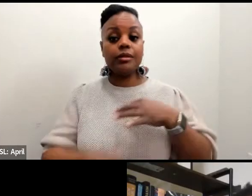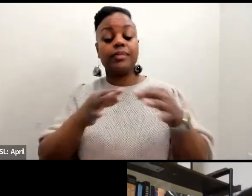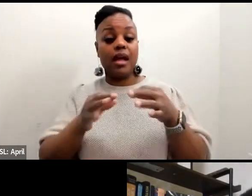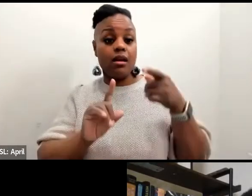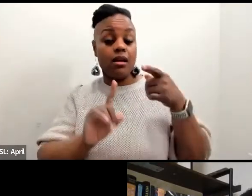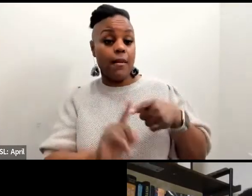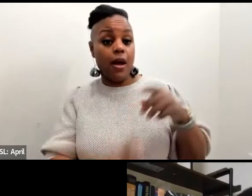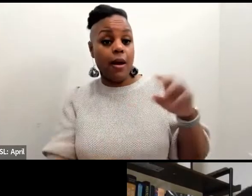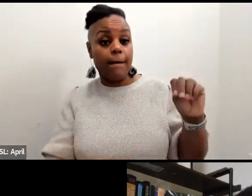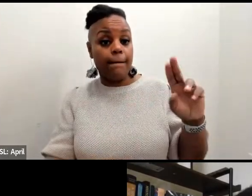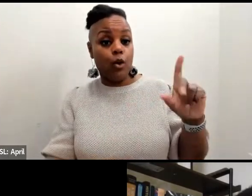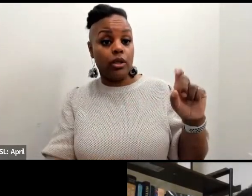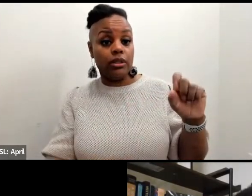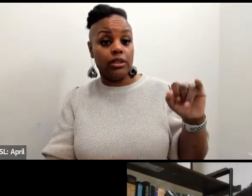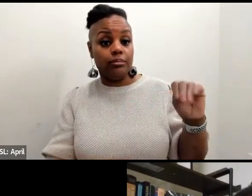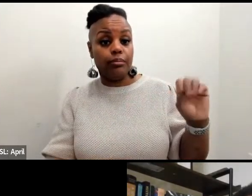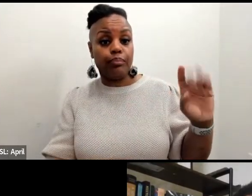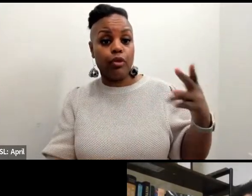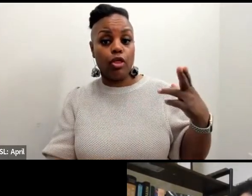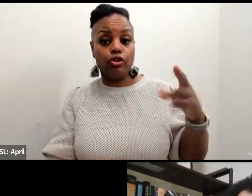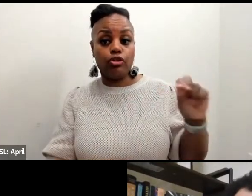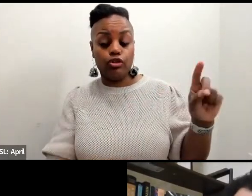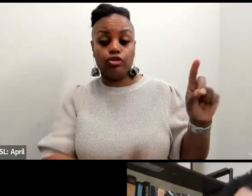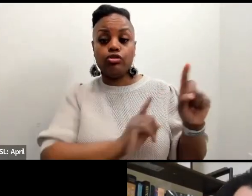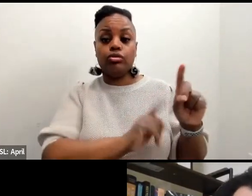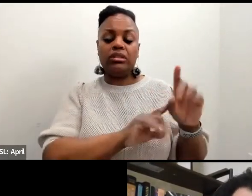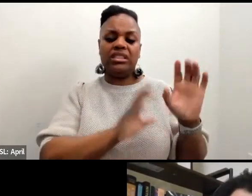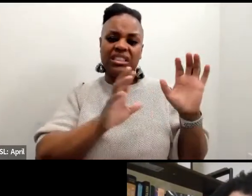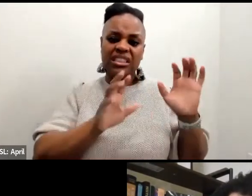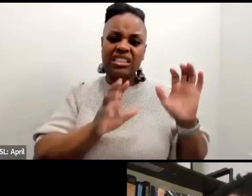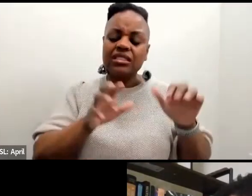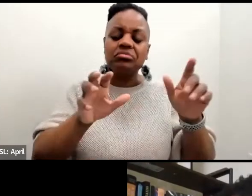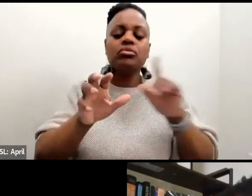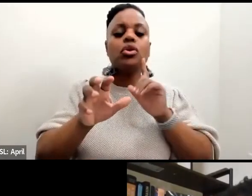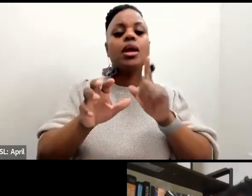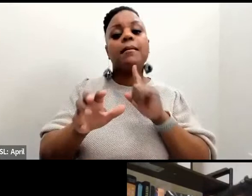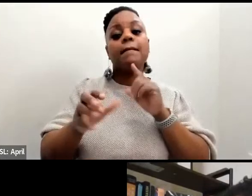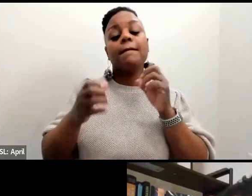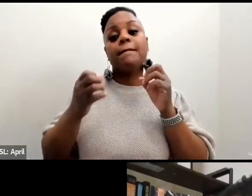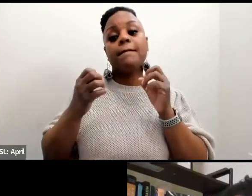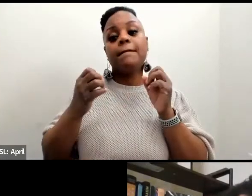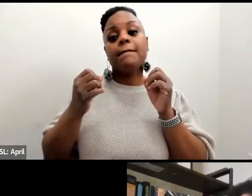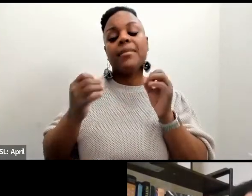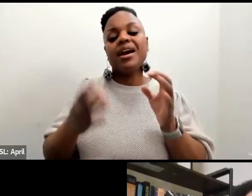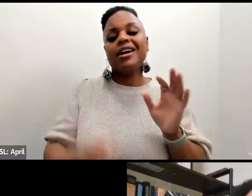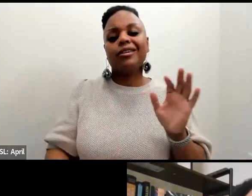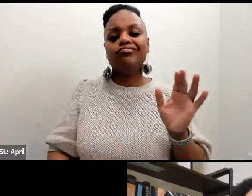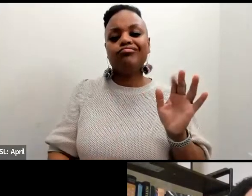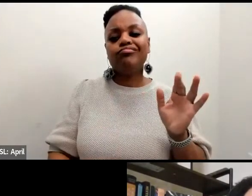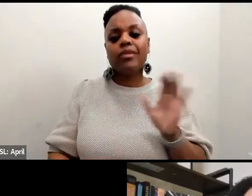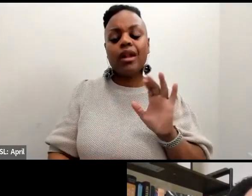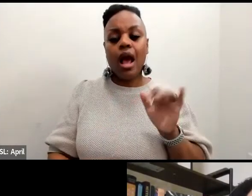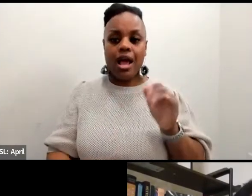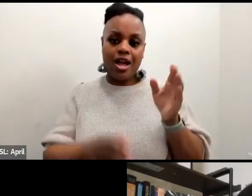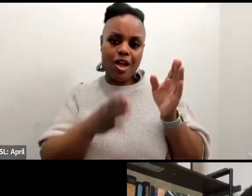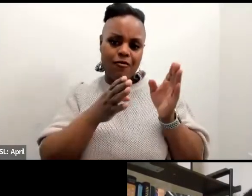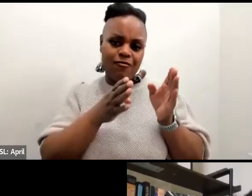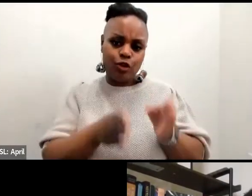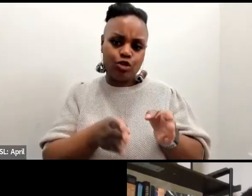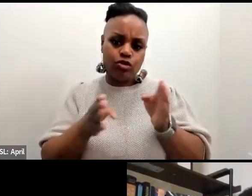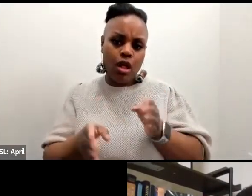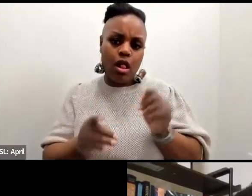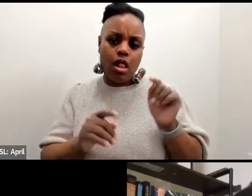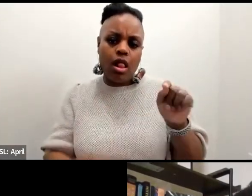like many bad actors that have come out of the Muslim Brotherhood over the years, and a study of the Muslim Brotherhood doesn't have to